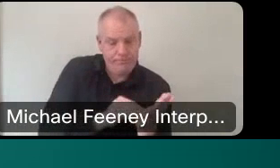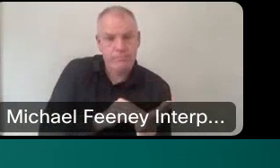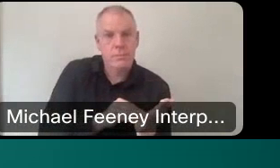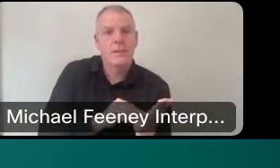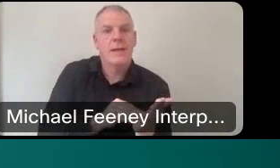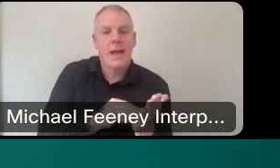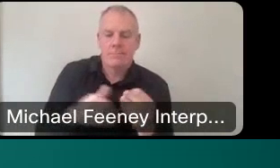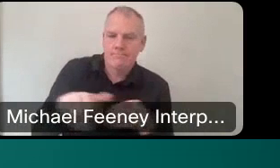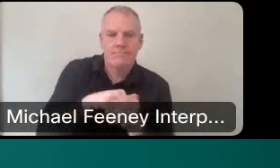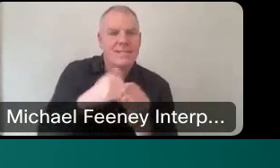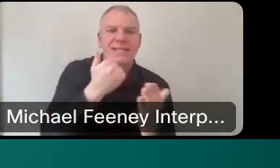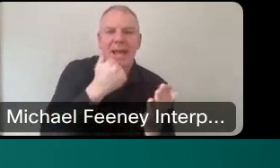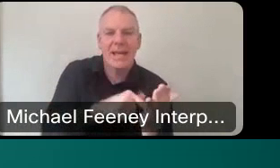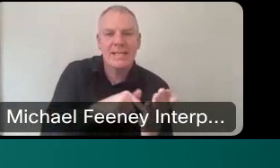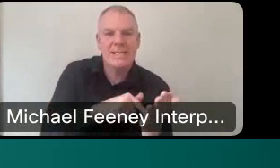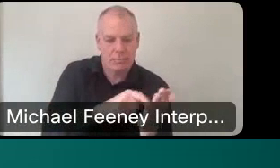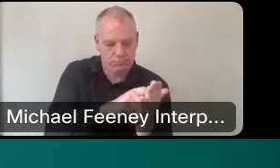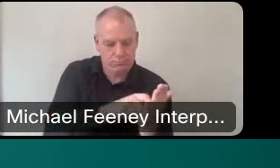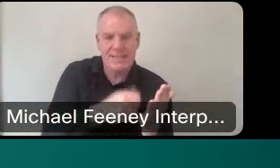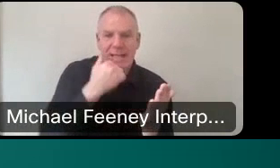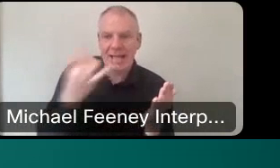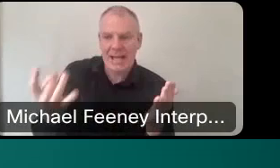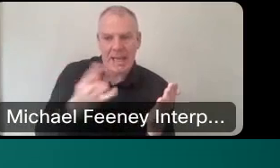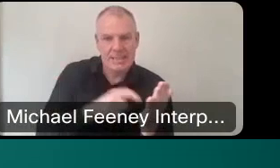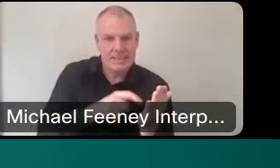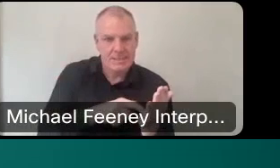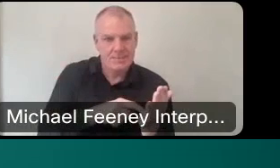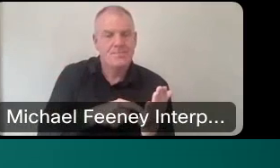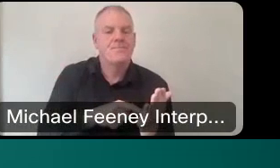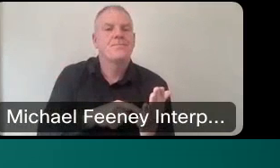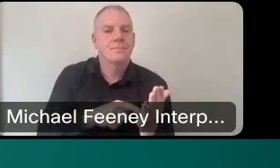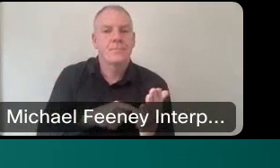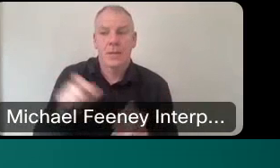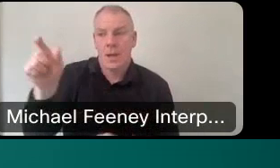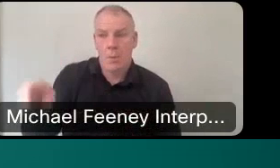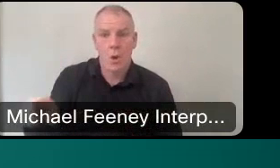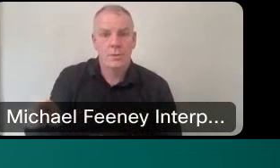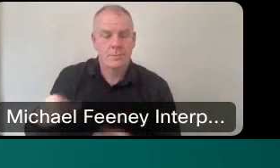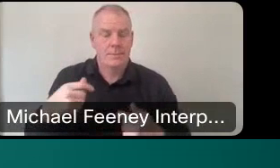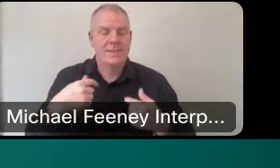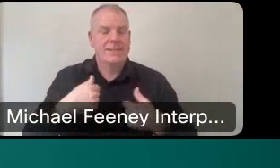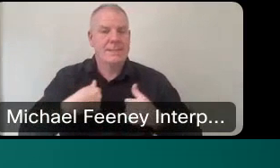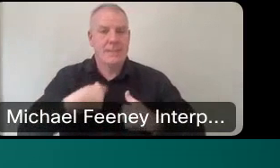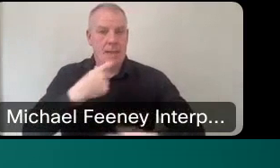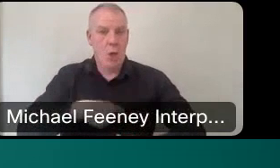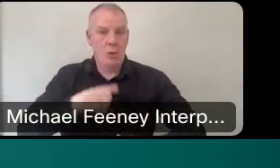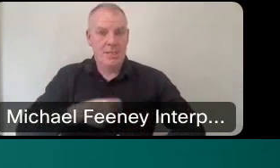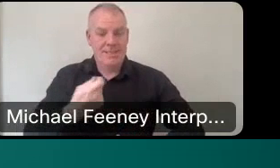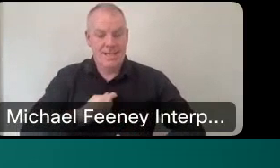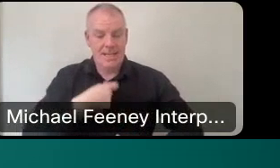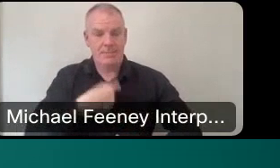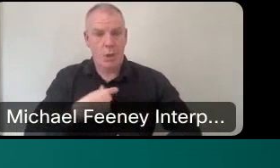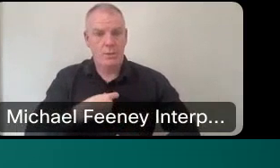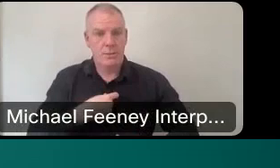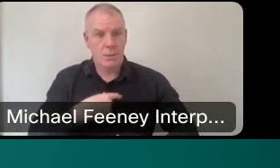the date that the clarification request was received. The designated person will then inform the healthcare practitioner who